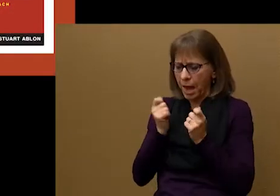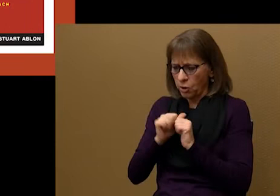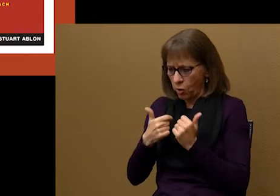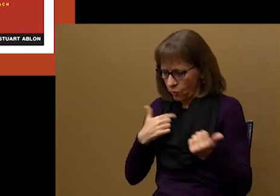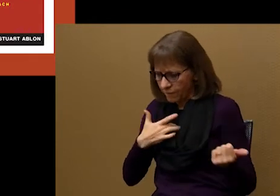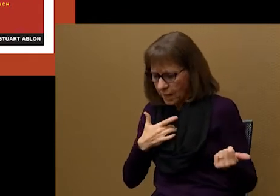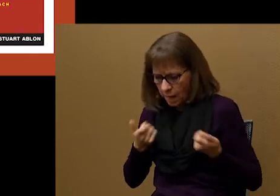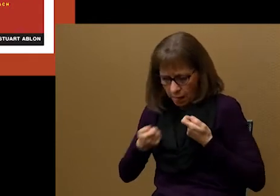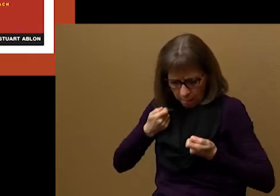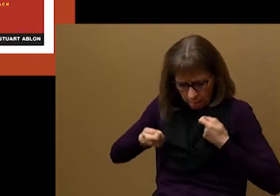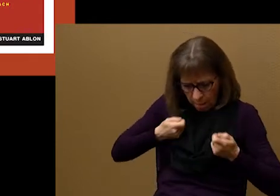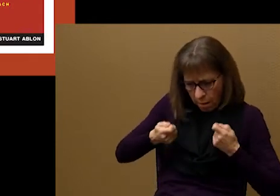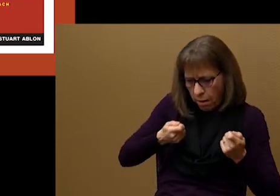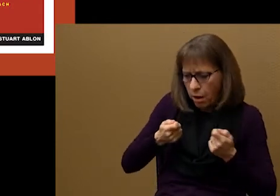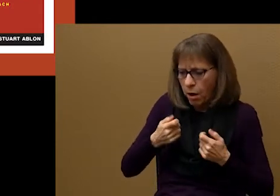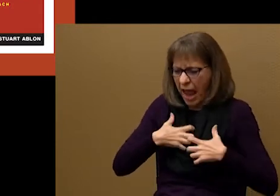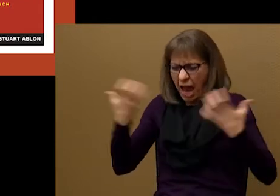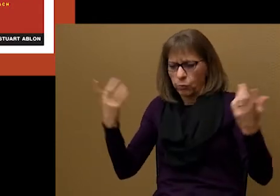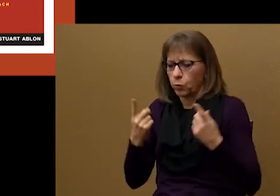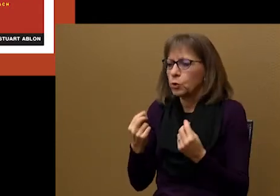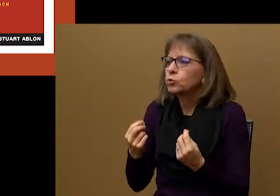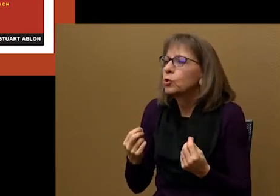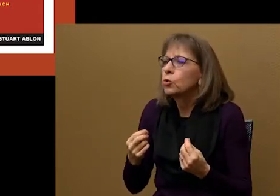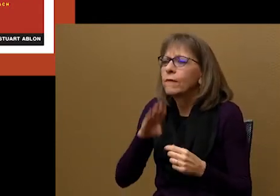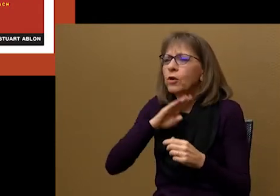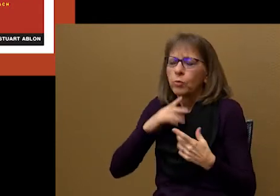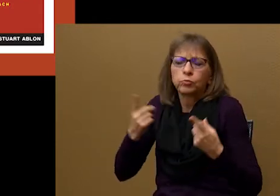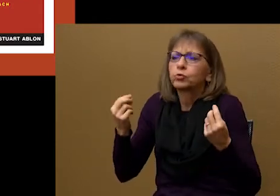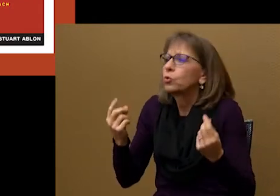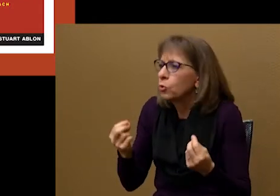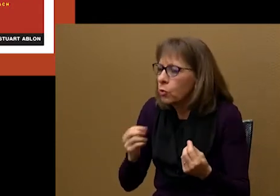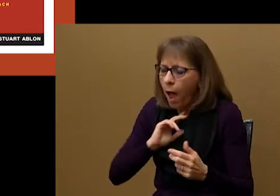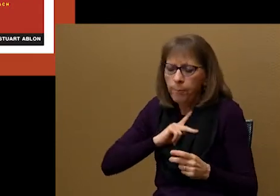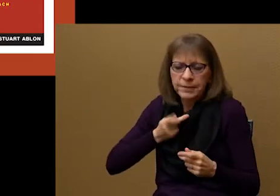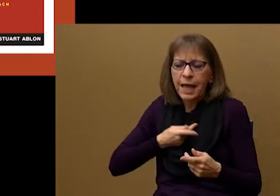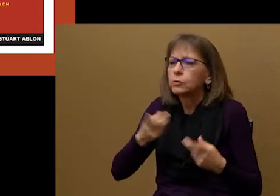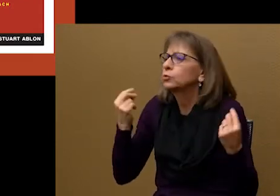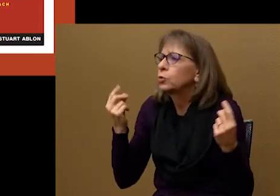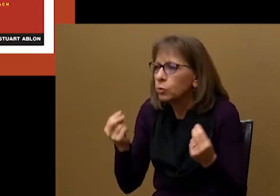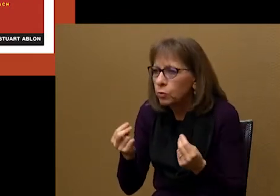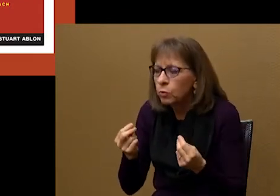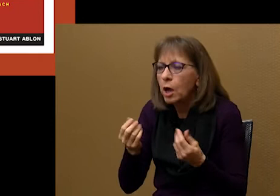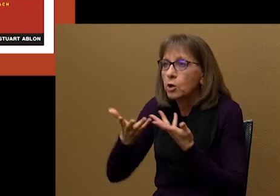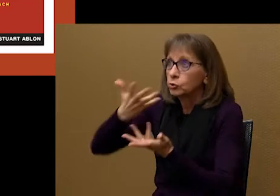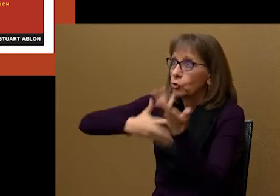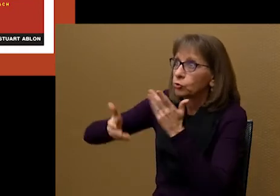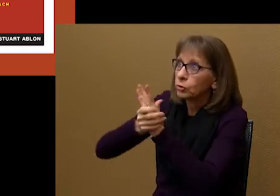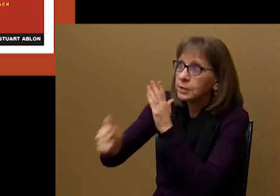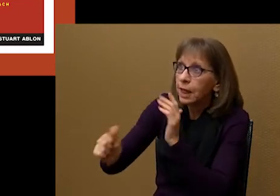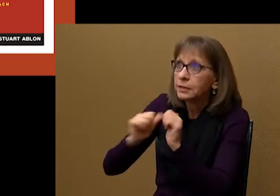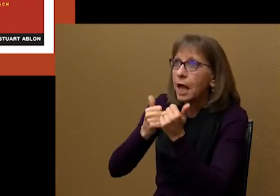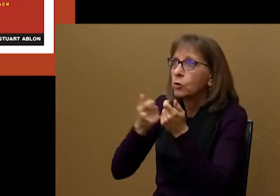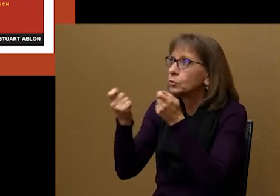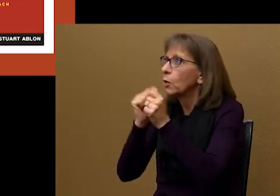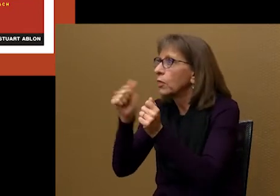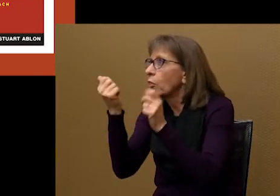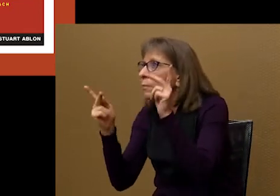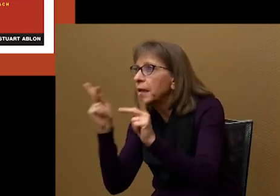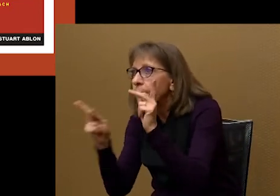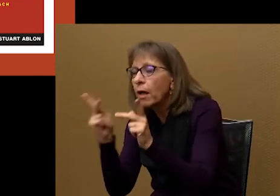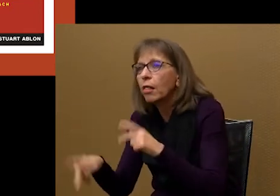managing how you feel, what you do when you're angry, you're frustrated, you're upset, social skills, how you deal with other